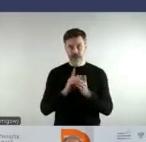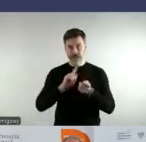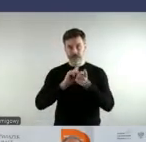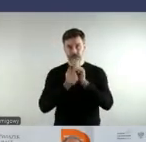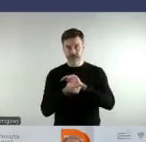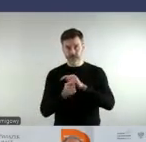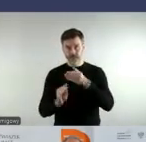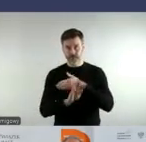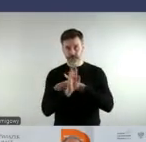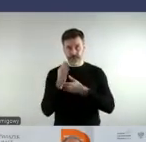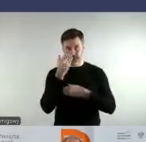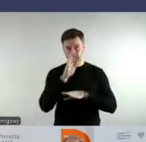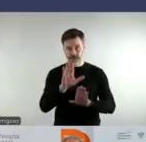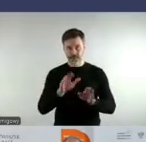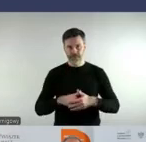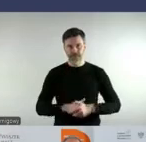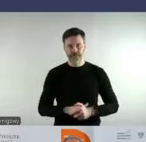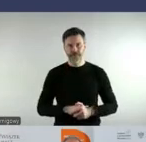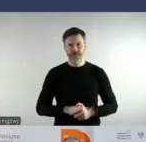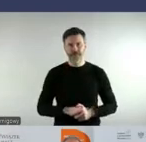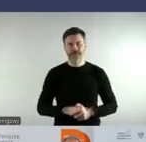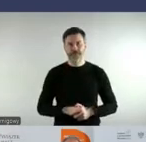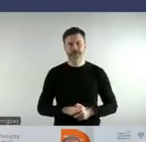presentation mode, I think. Yes. Yeah.